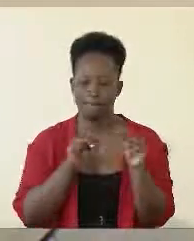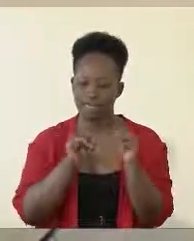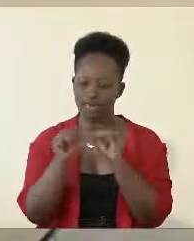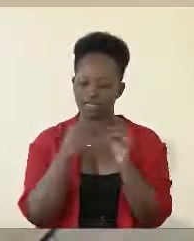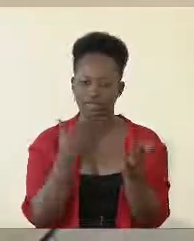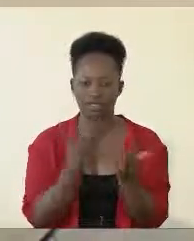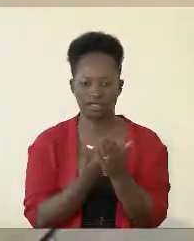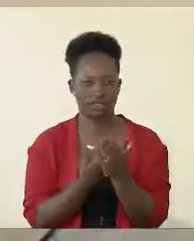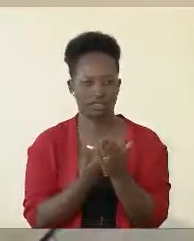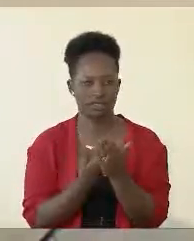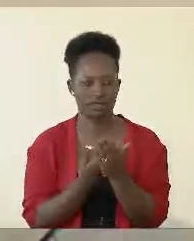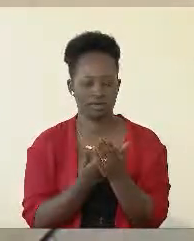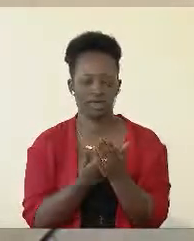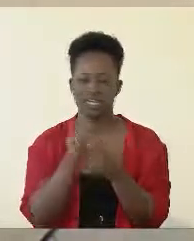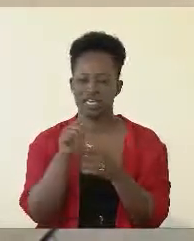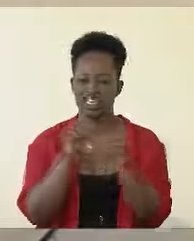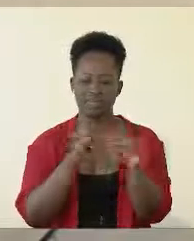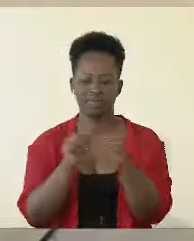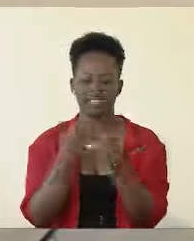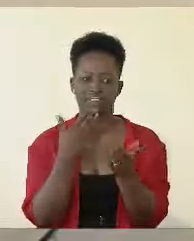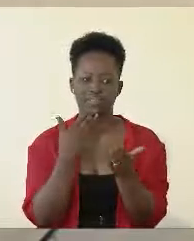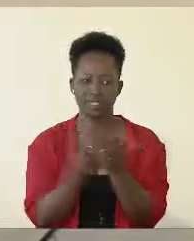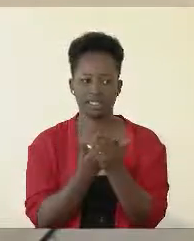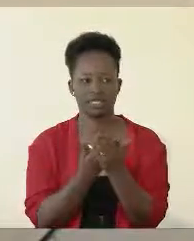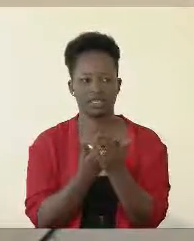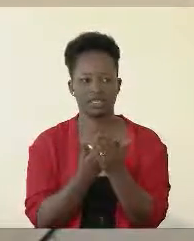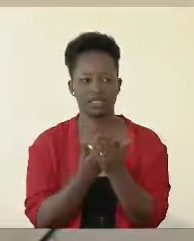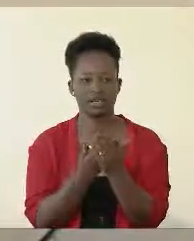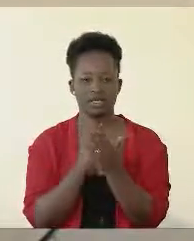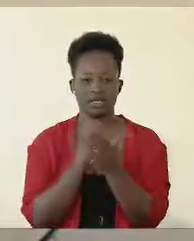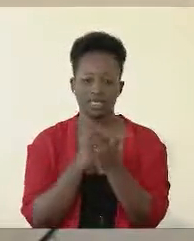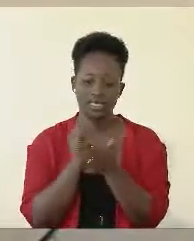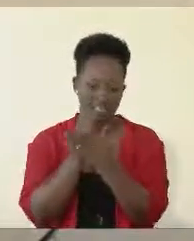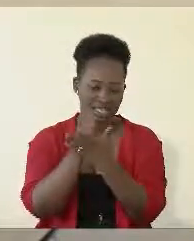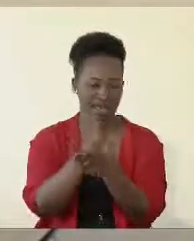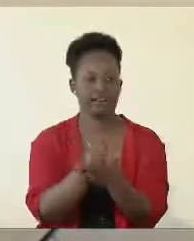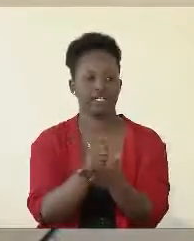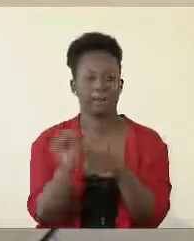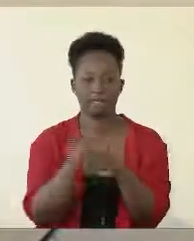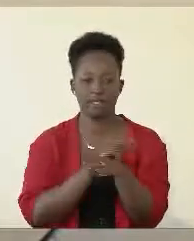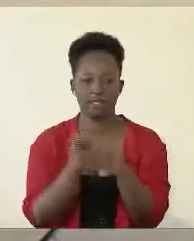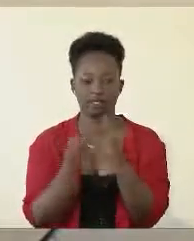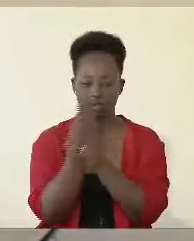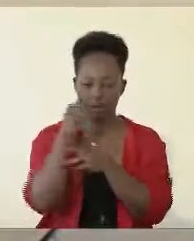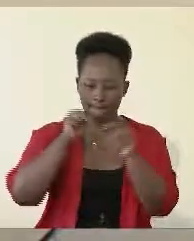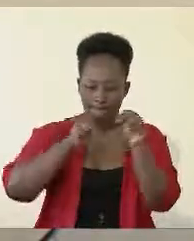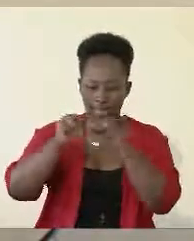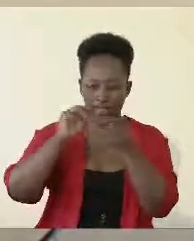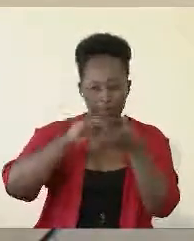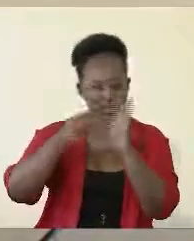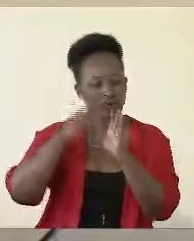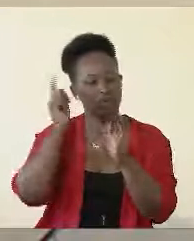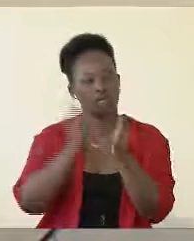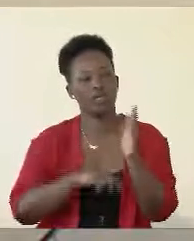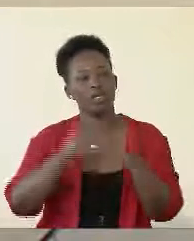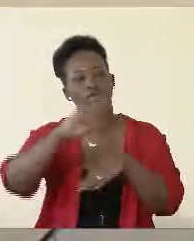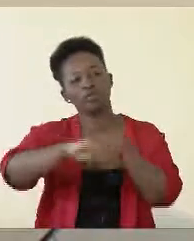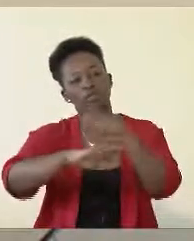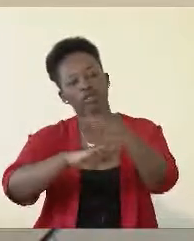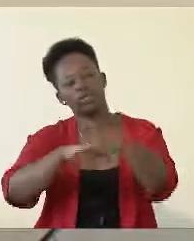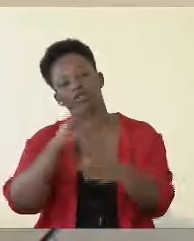Good management will foster business growth and development. What is management? The process of making things done through